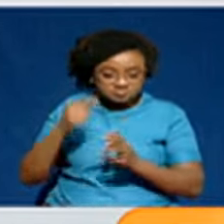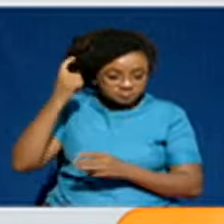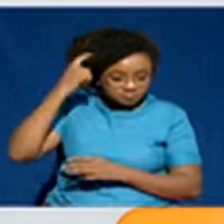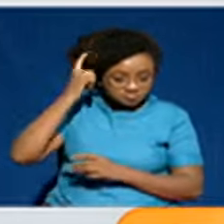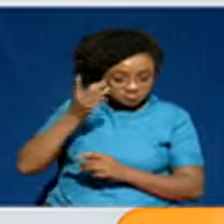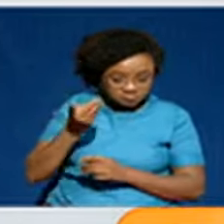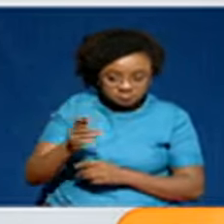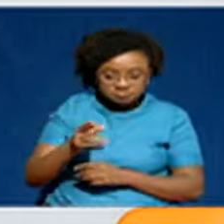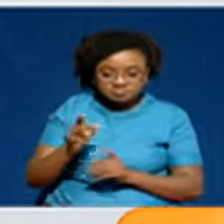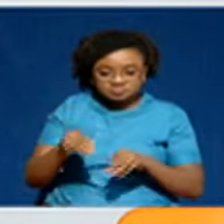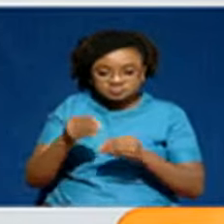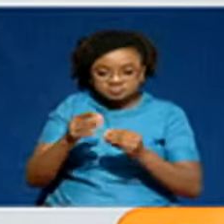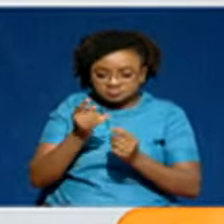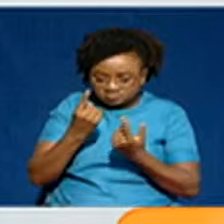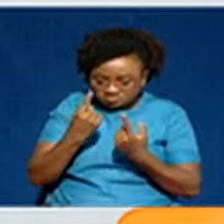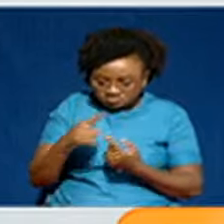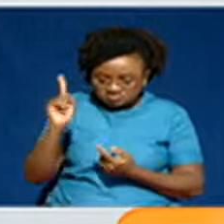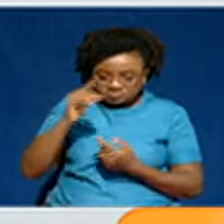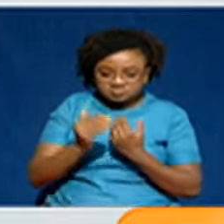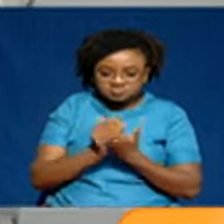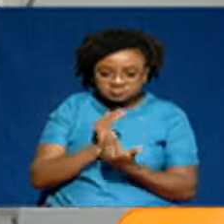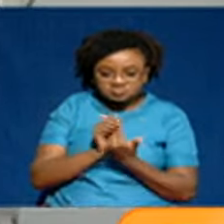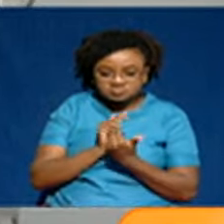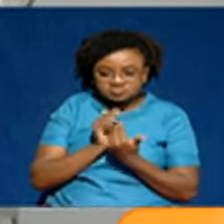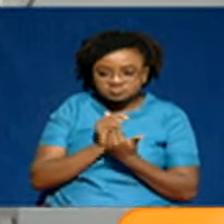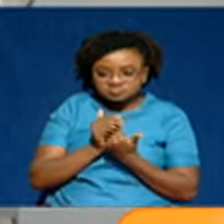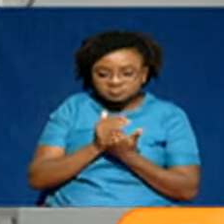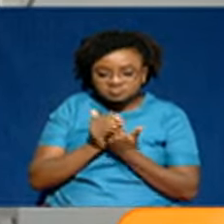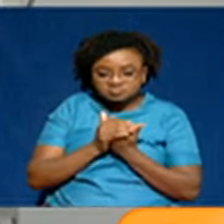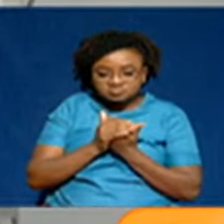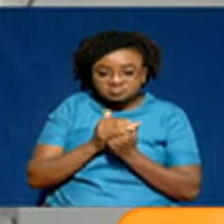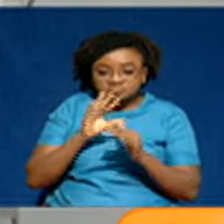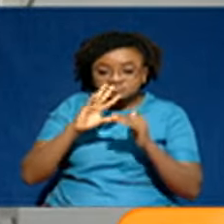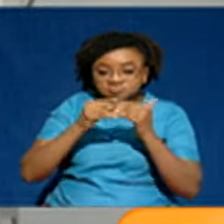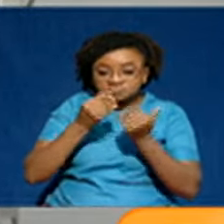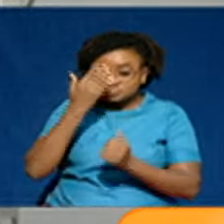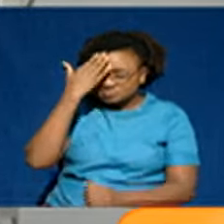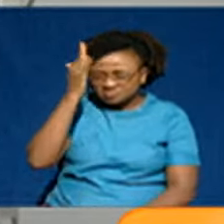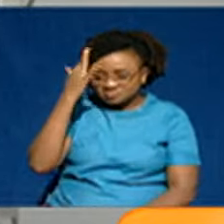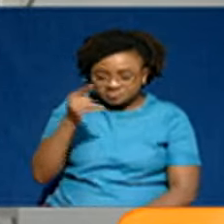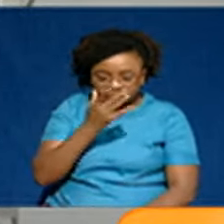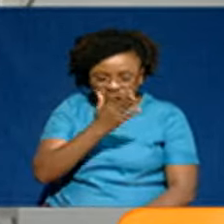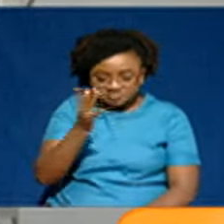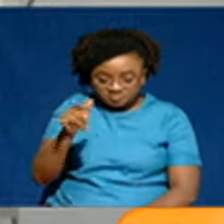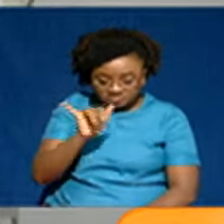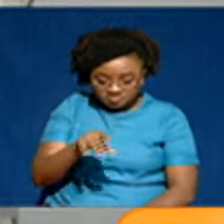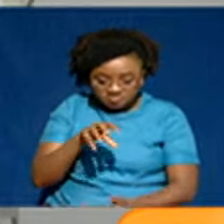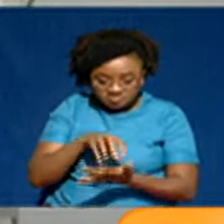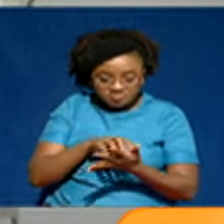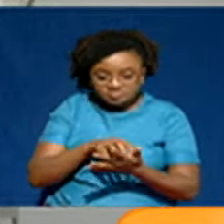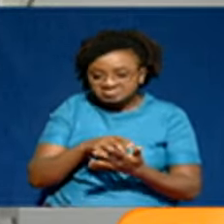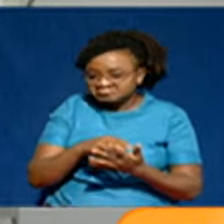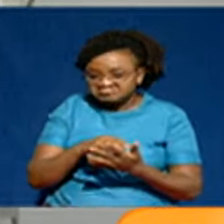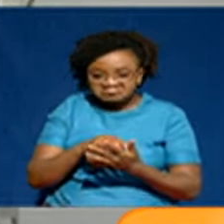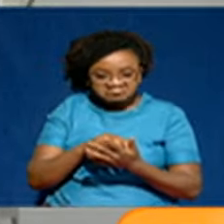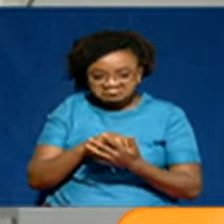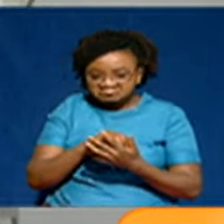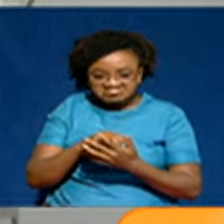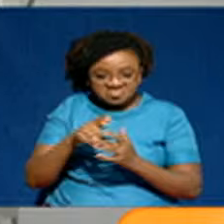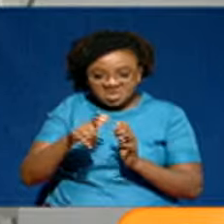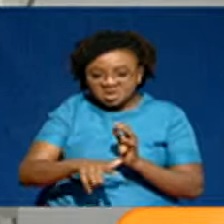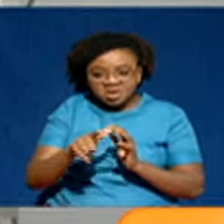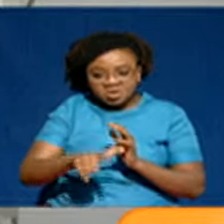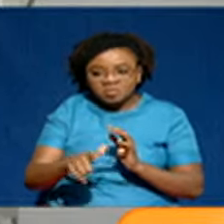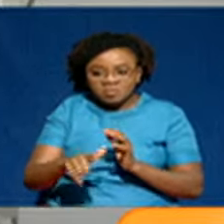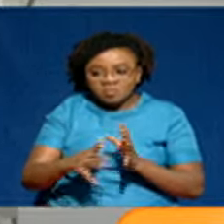here are given appropriate care for endometriosis. The level of awareness for endometriosis is still very low. Why do I say awareness